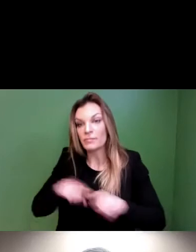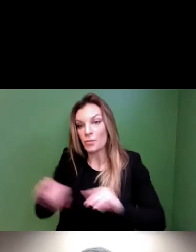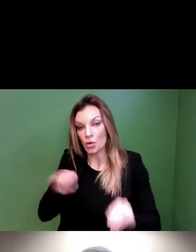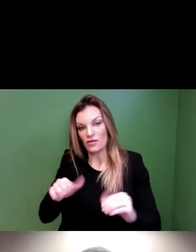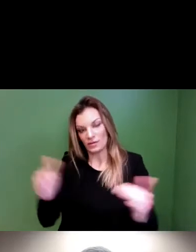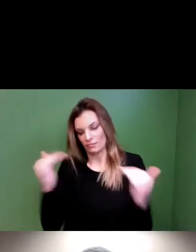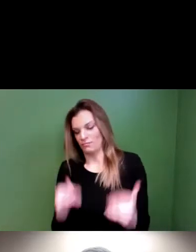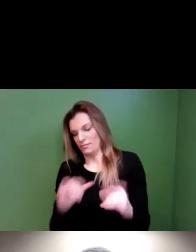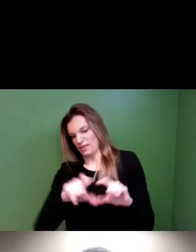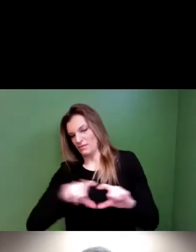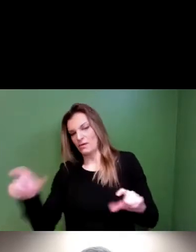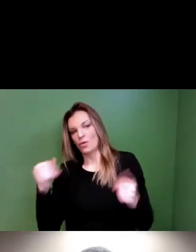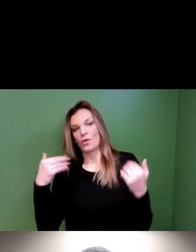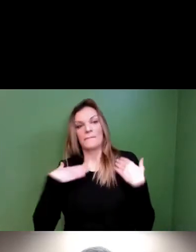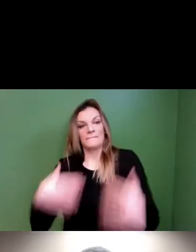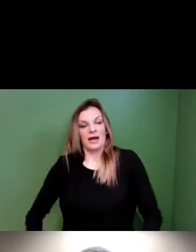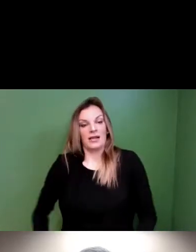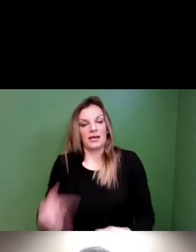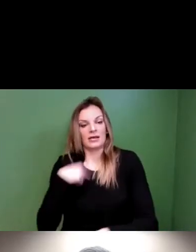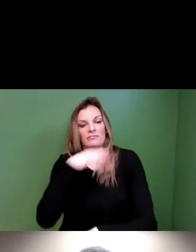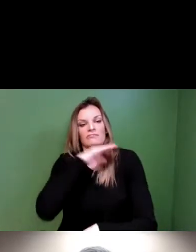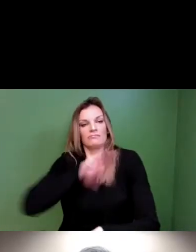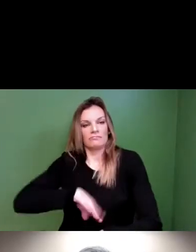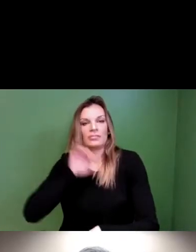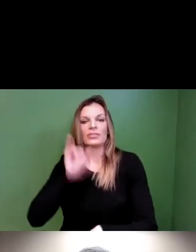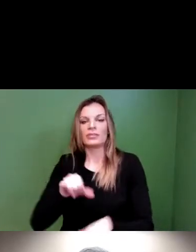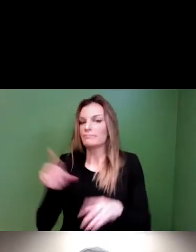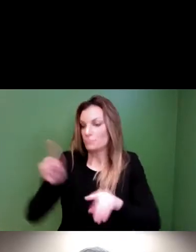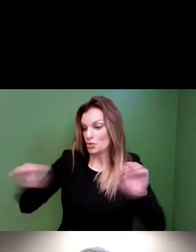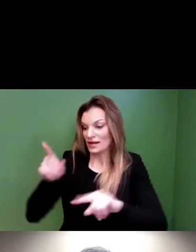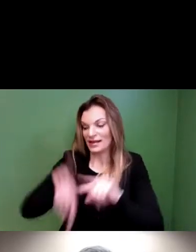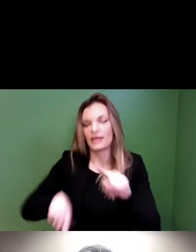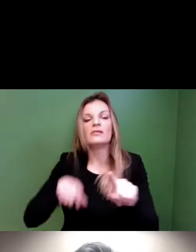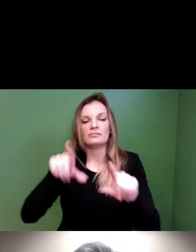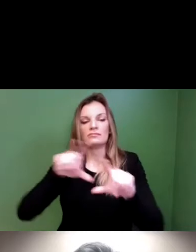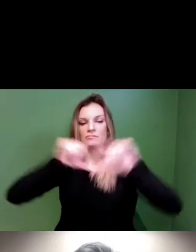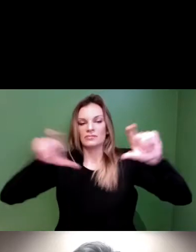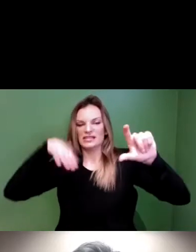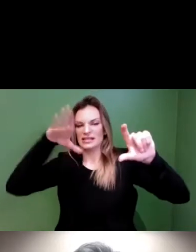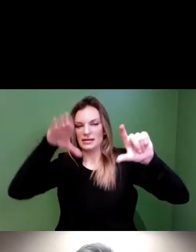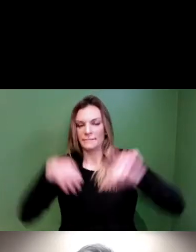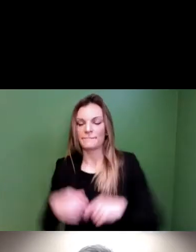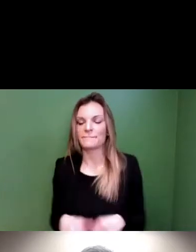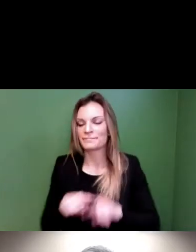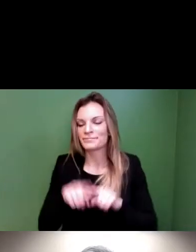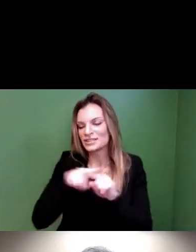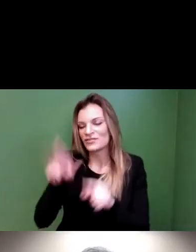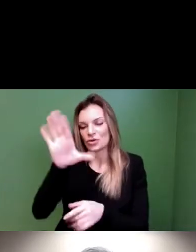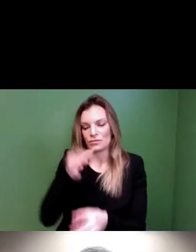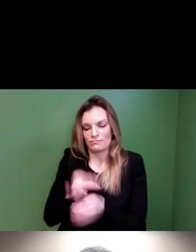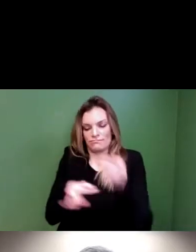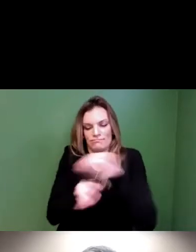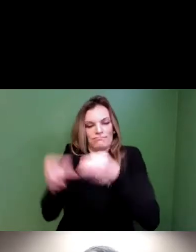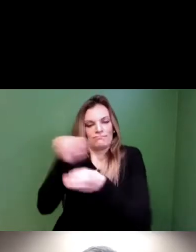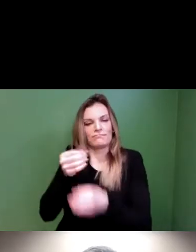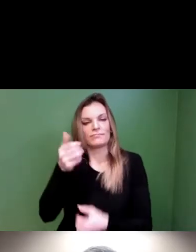paraplegia, maybe a T2, T3, T4 paraplegia would need something like the BioVest to help